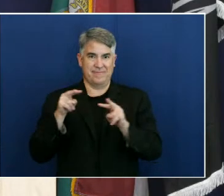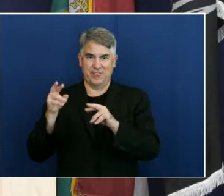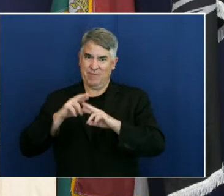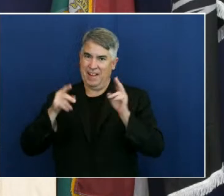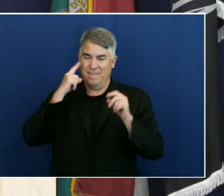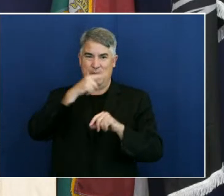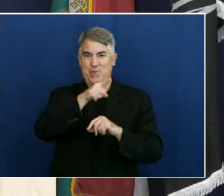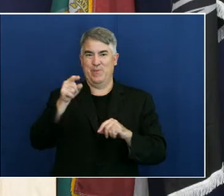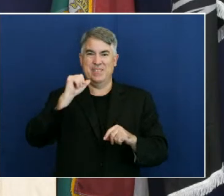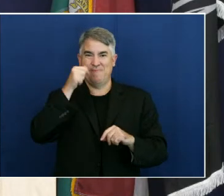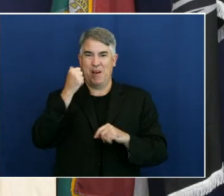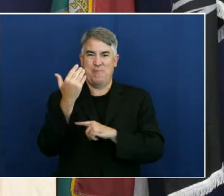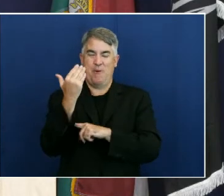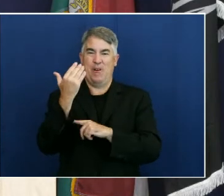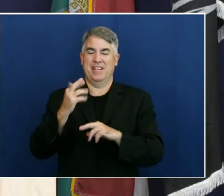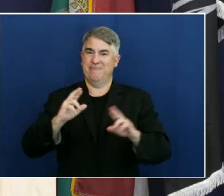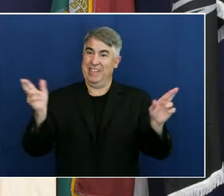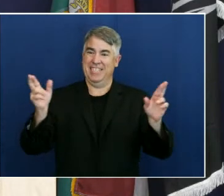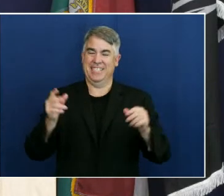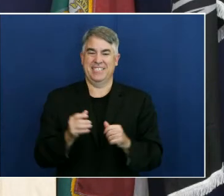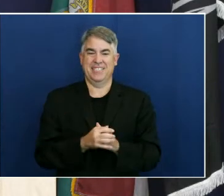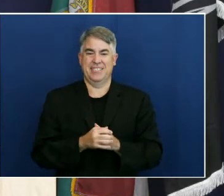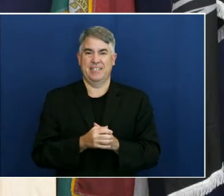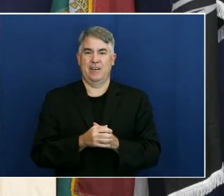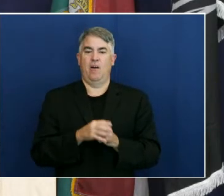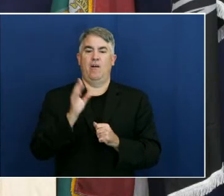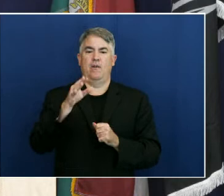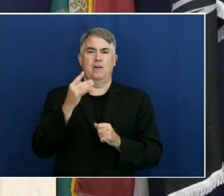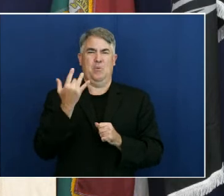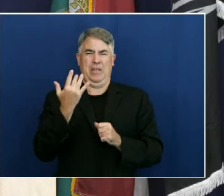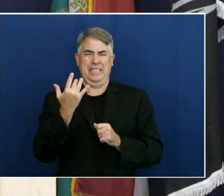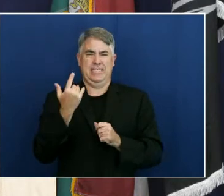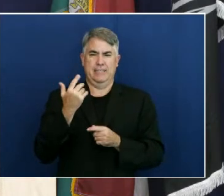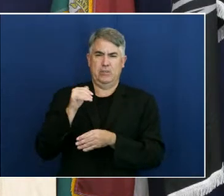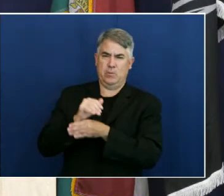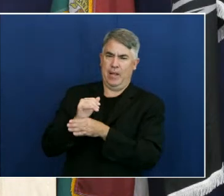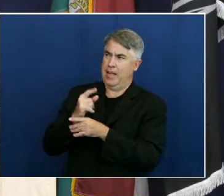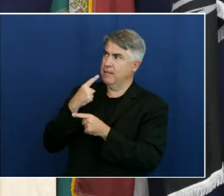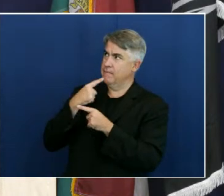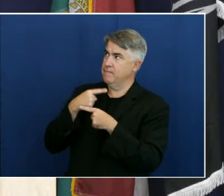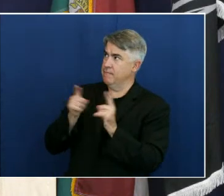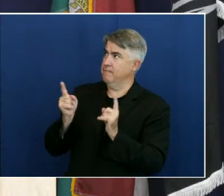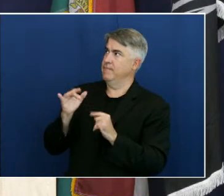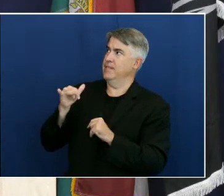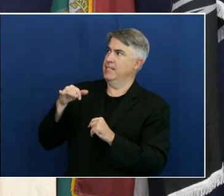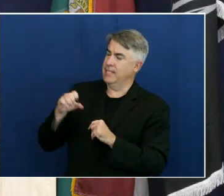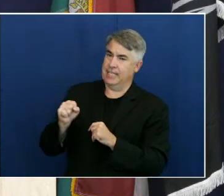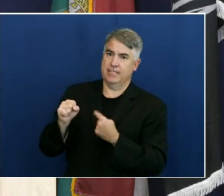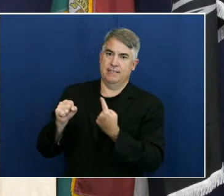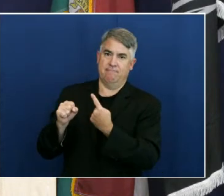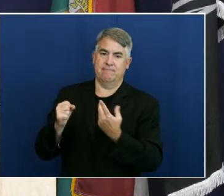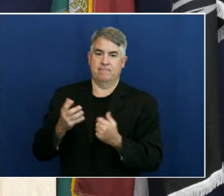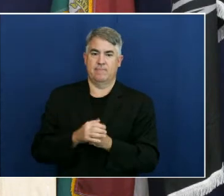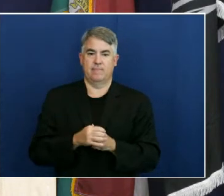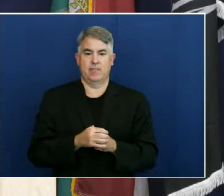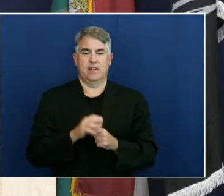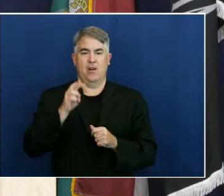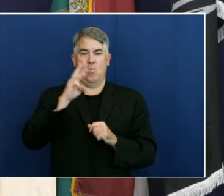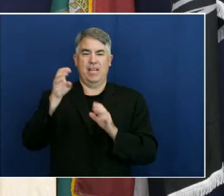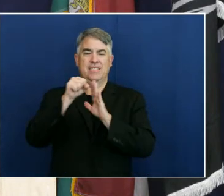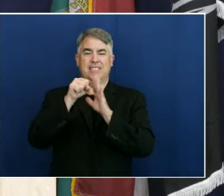We will confirm that later this evening with all of you once the Western States Working Group completes their review and issues their official